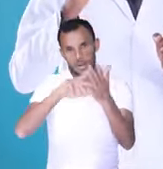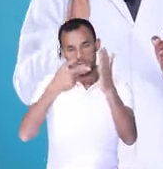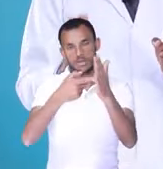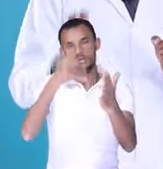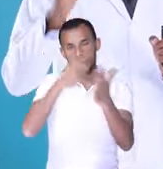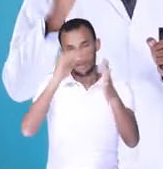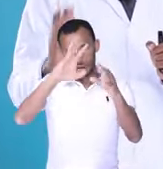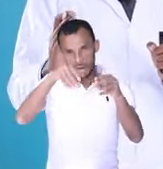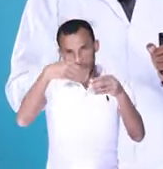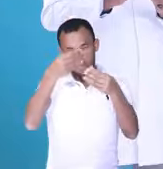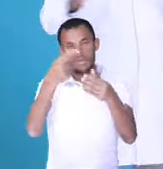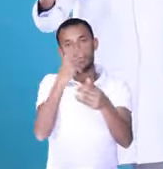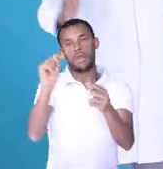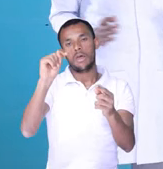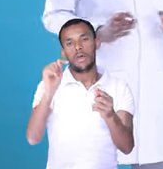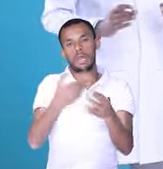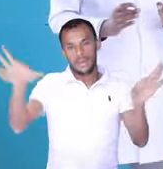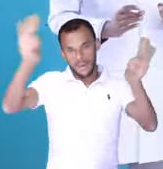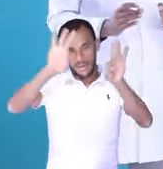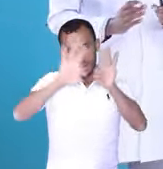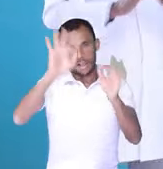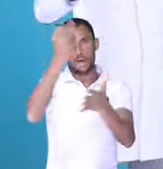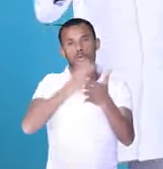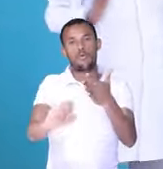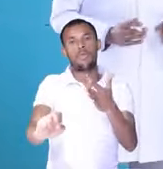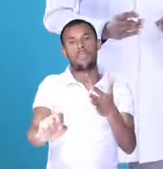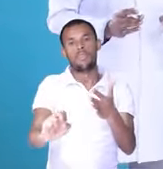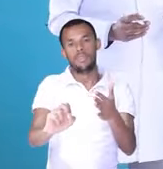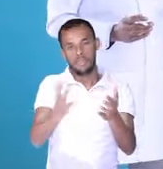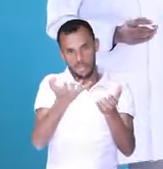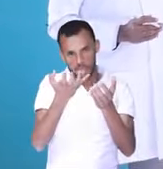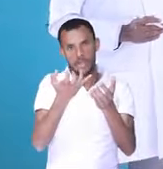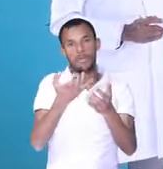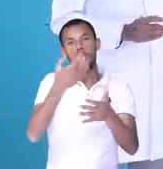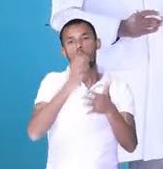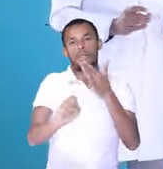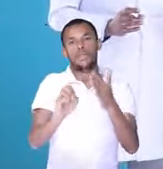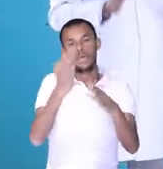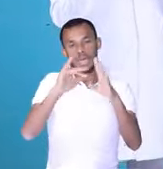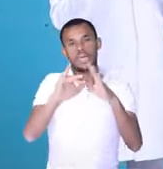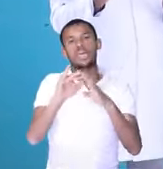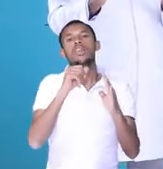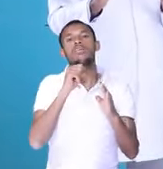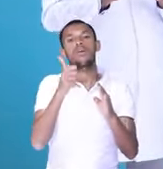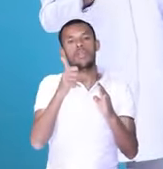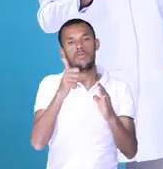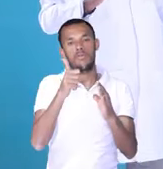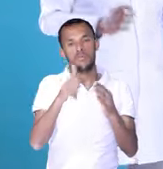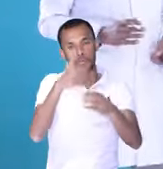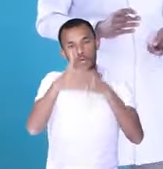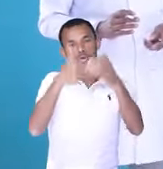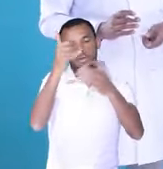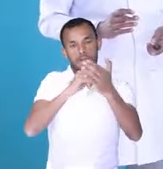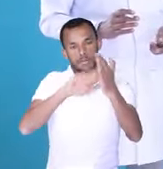that gives the desired product, the favorable product. Ineffective collisions are collisions not